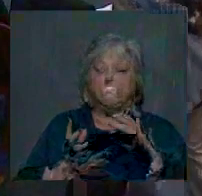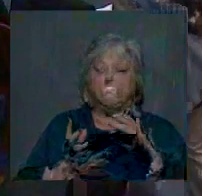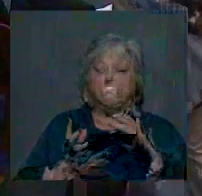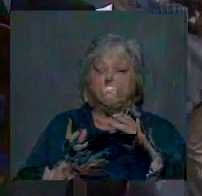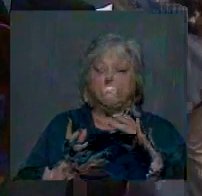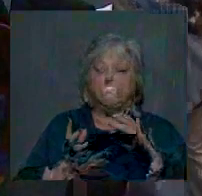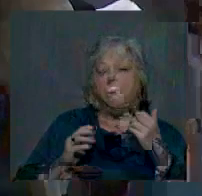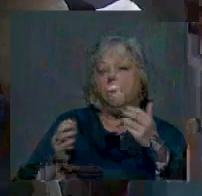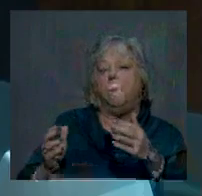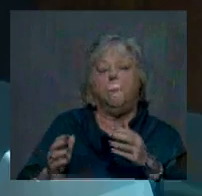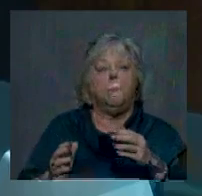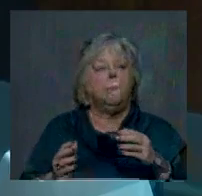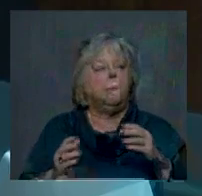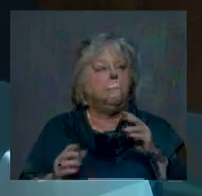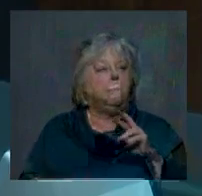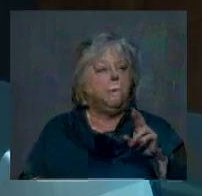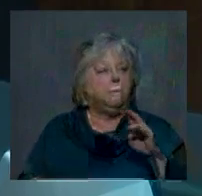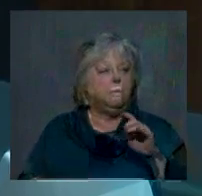Mr. Moore,